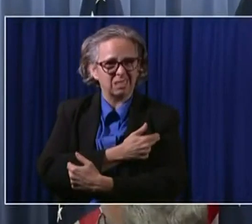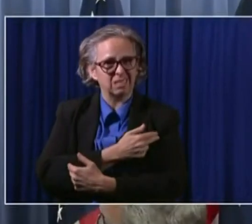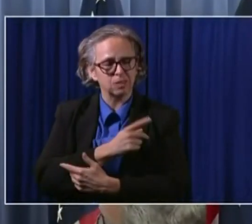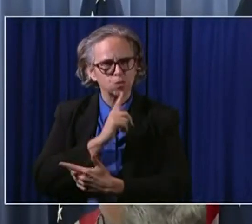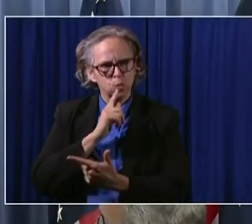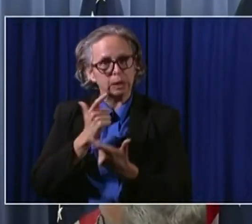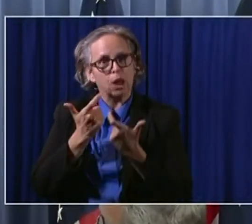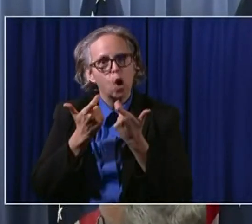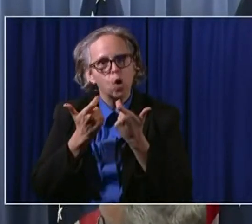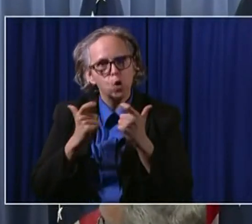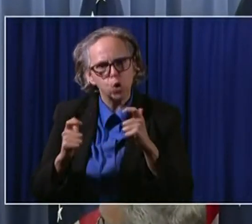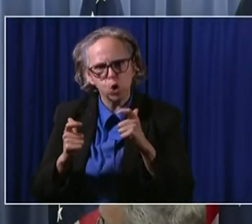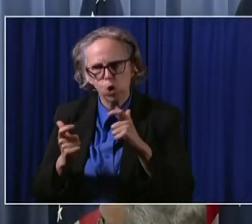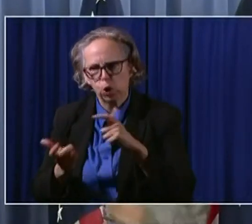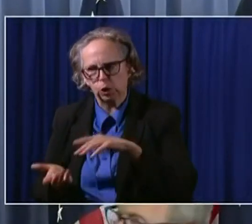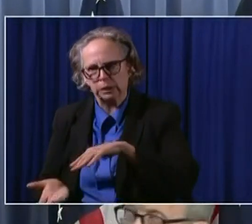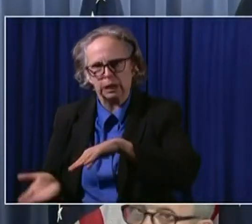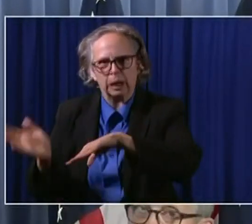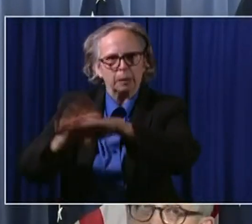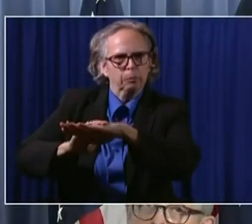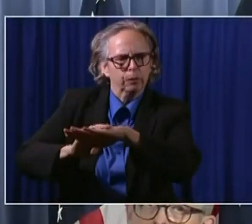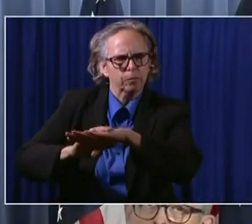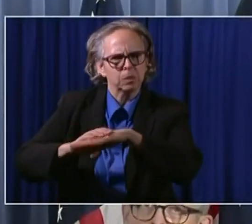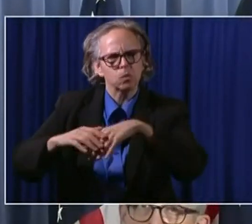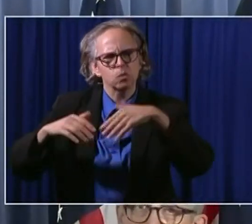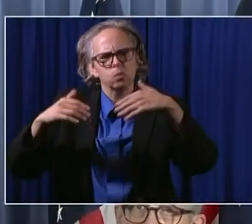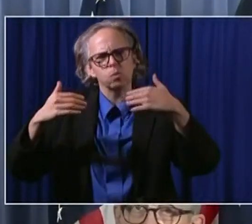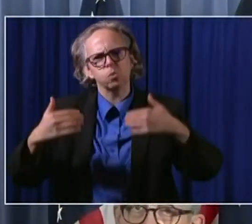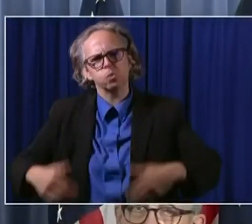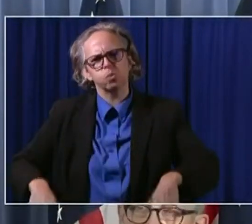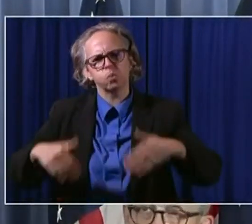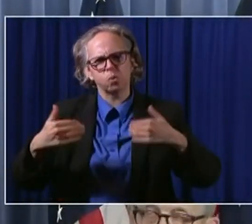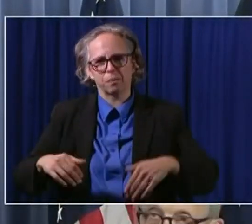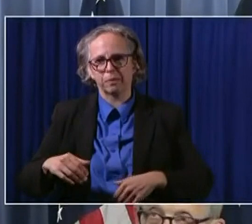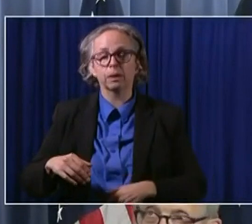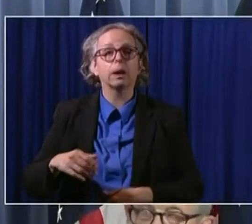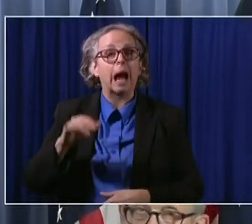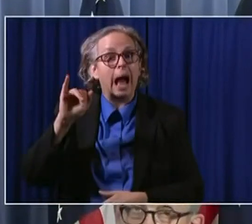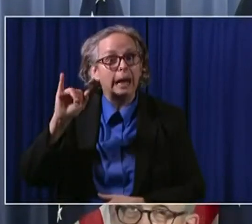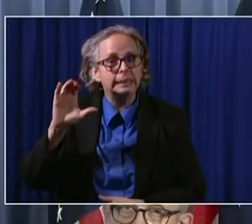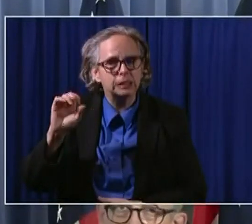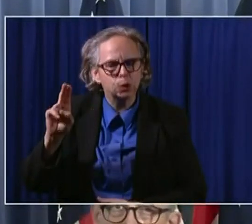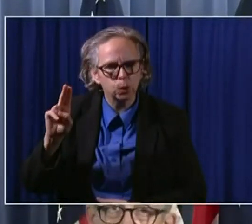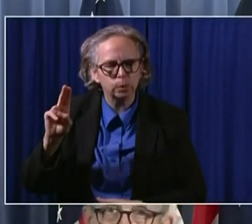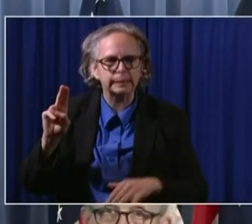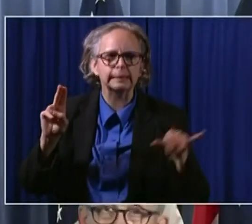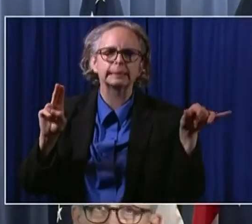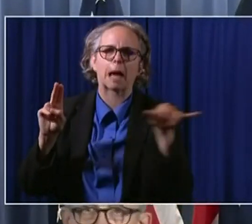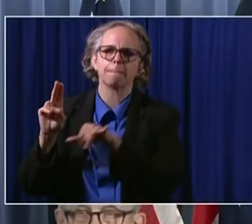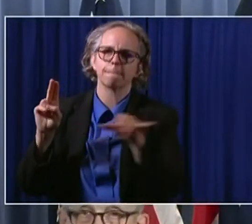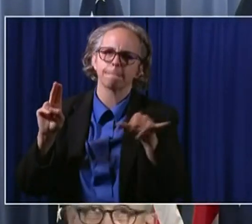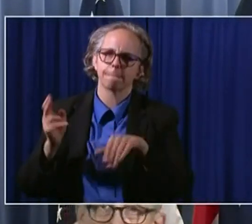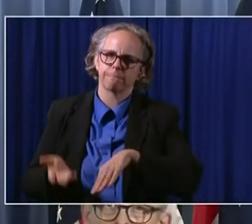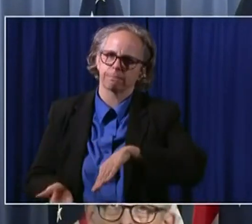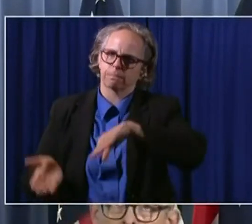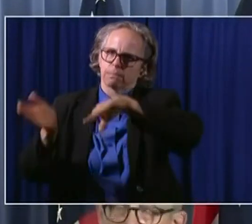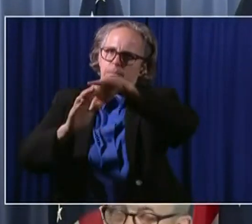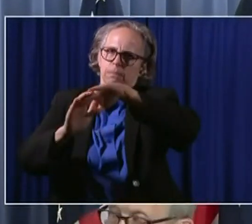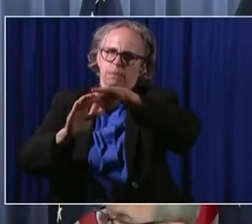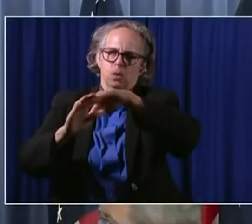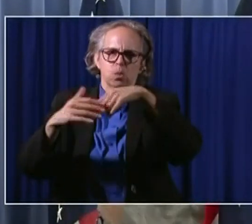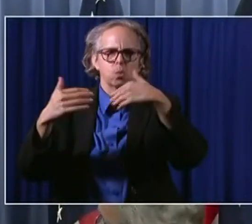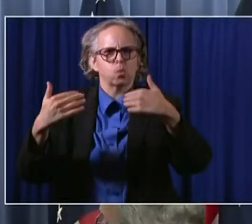day, as well as the ICU admissions. So the hospital admissions are creeping up, moving